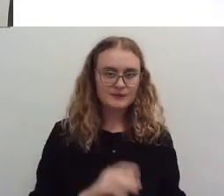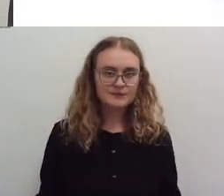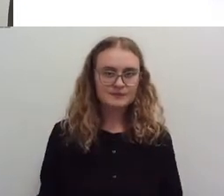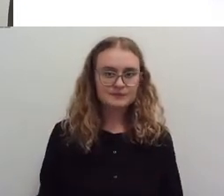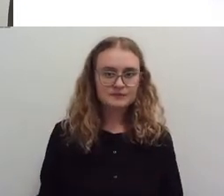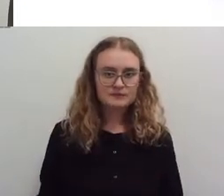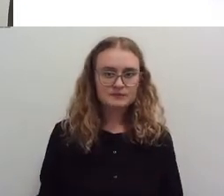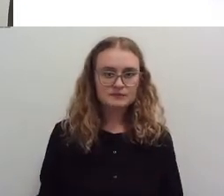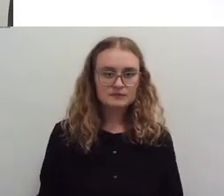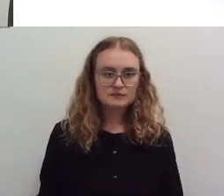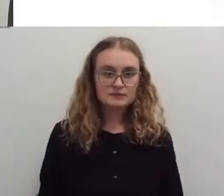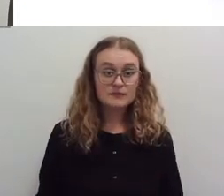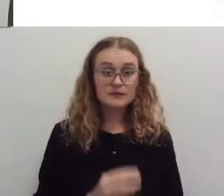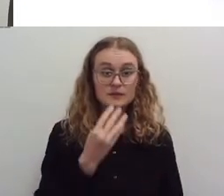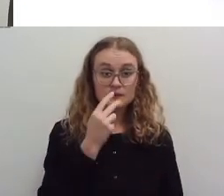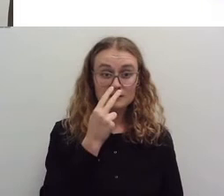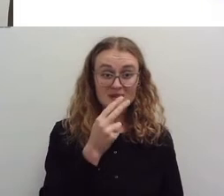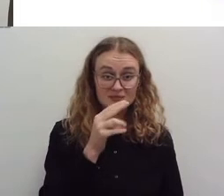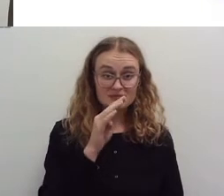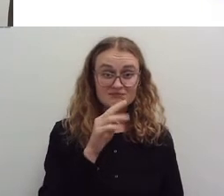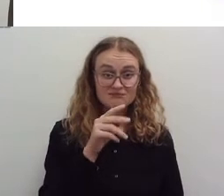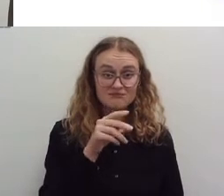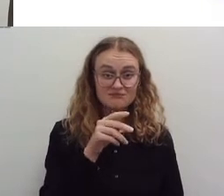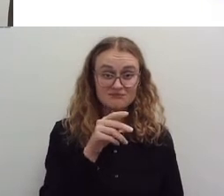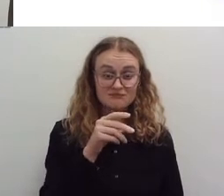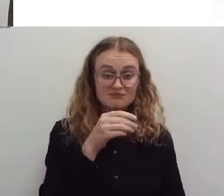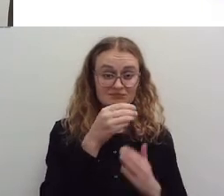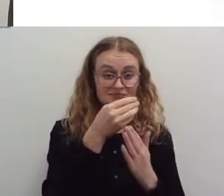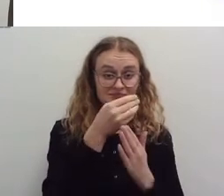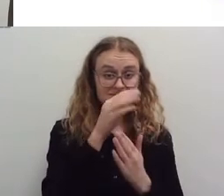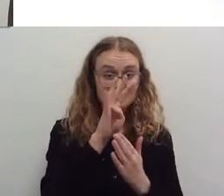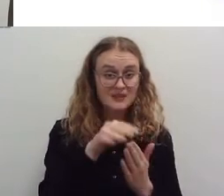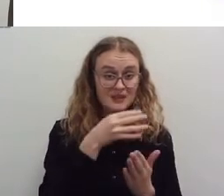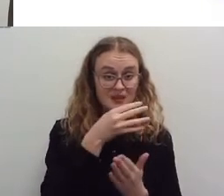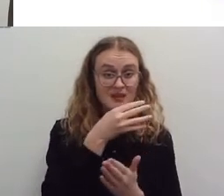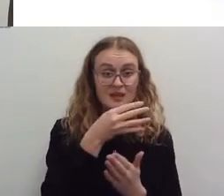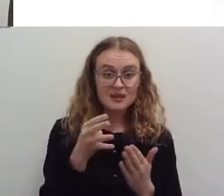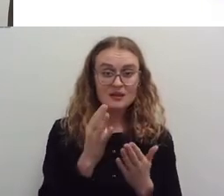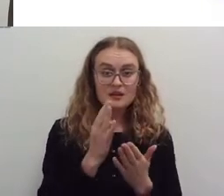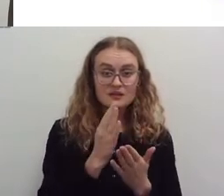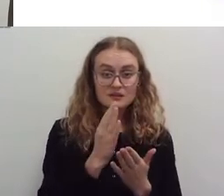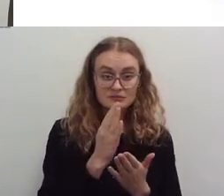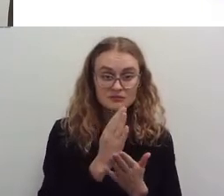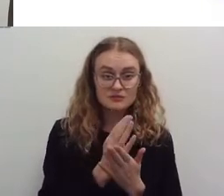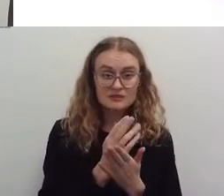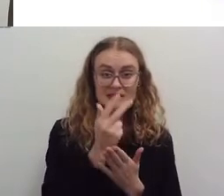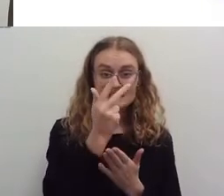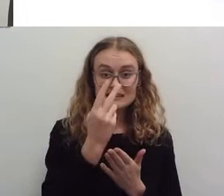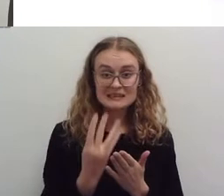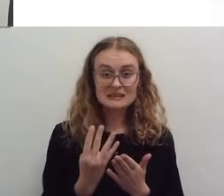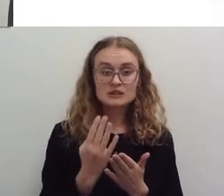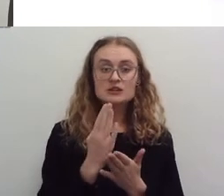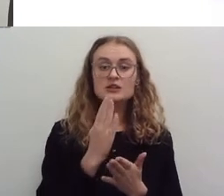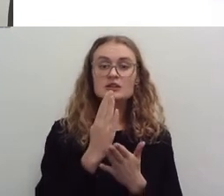about 3/4 of the psychological tests were only evaluated at level one and